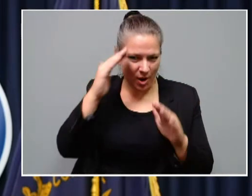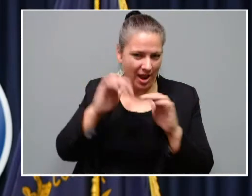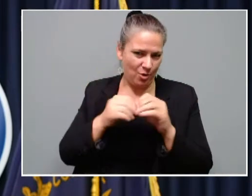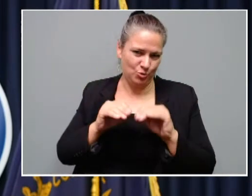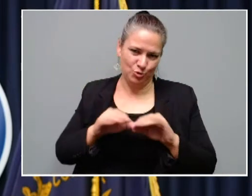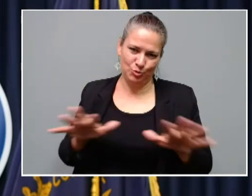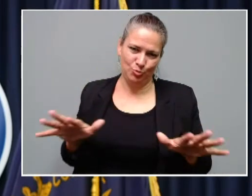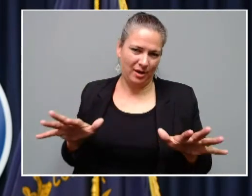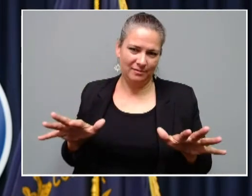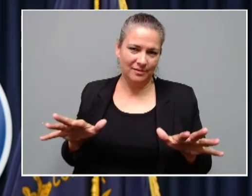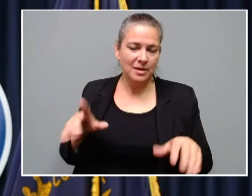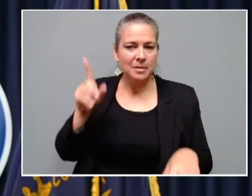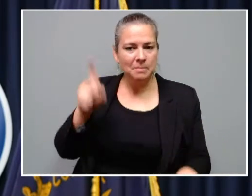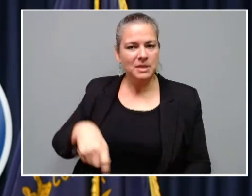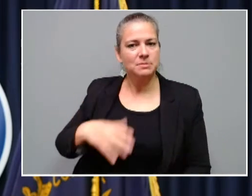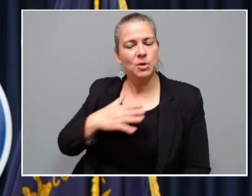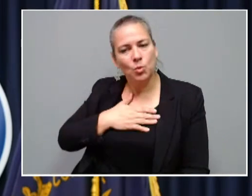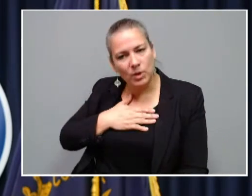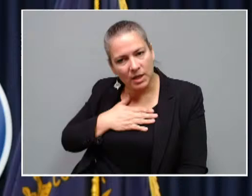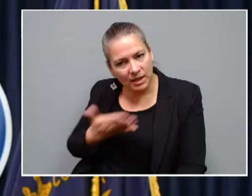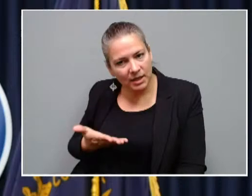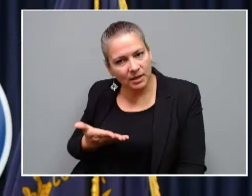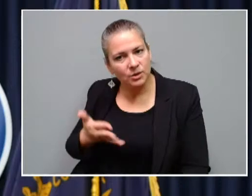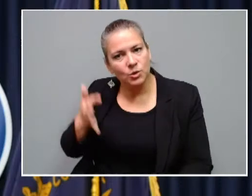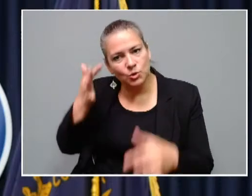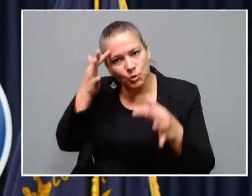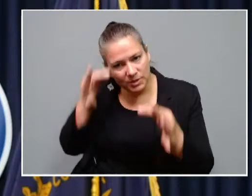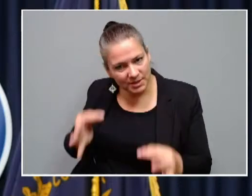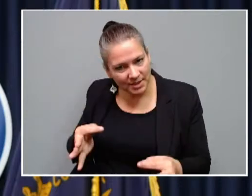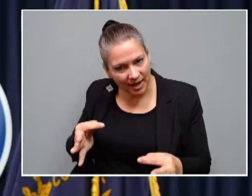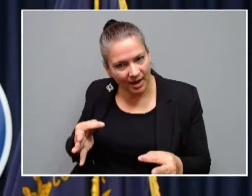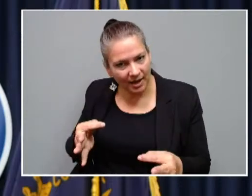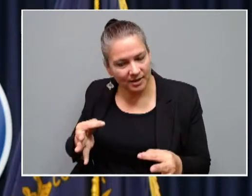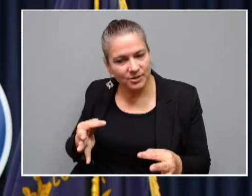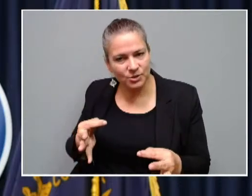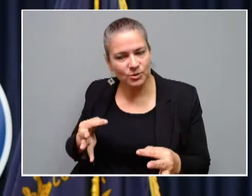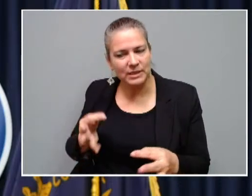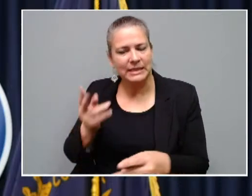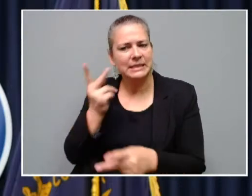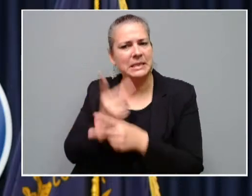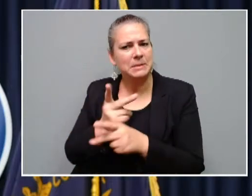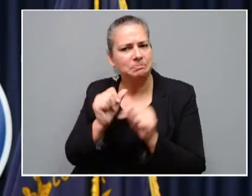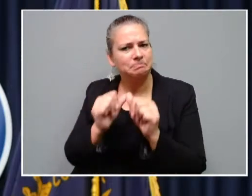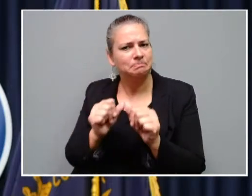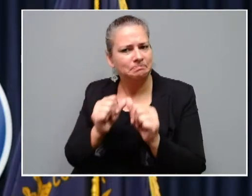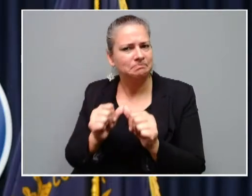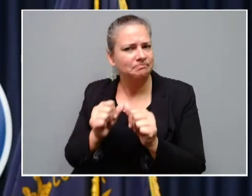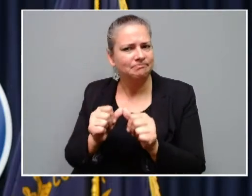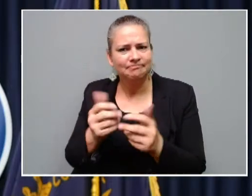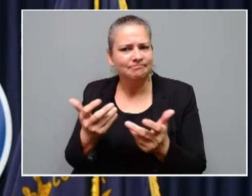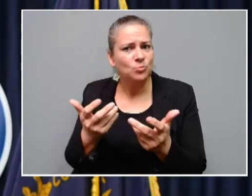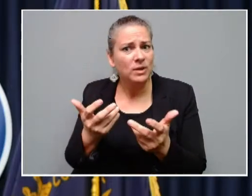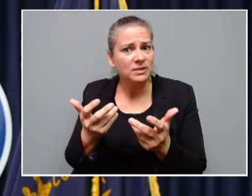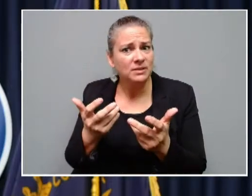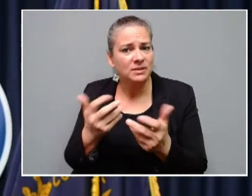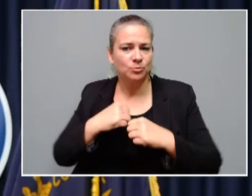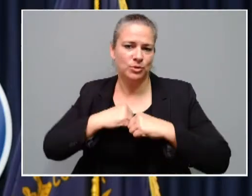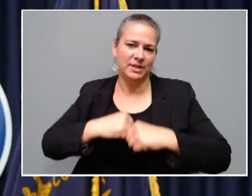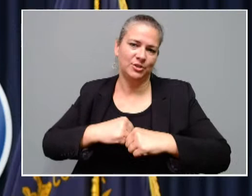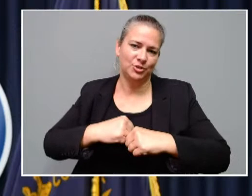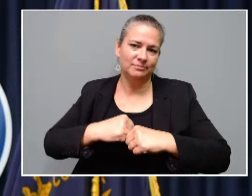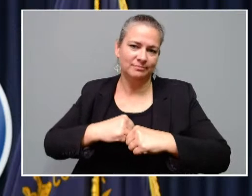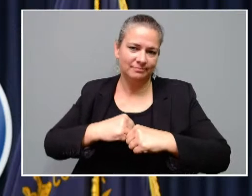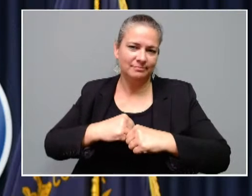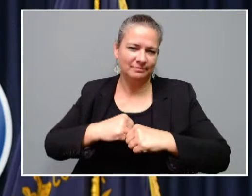willing and making the decision to keep up at least minimal protections. We see a lot